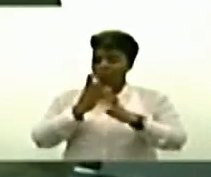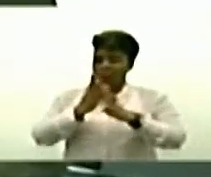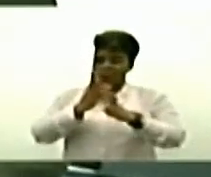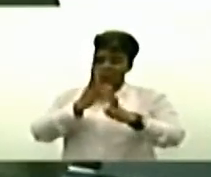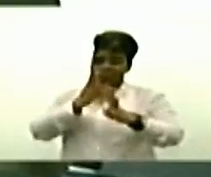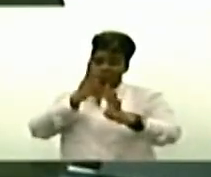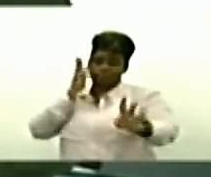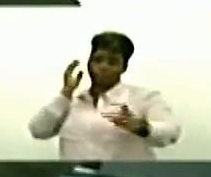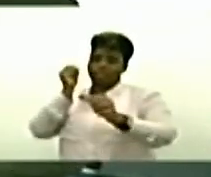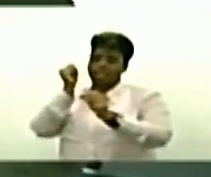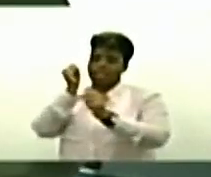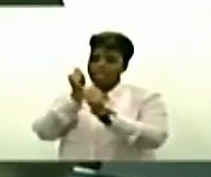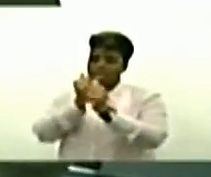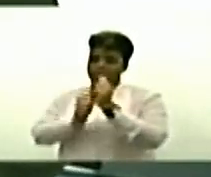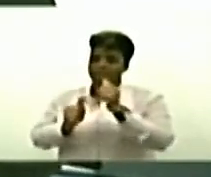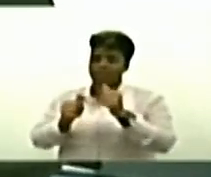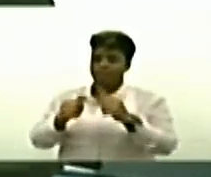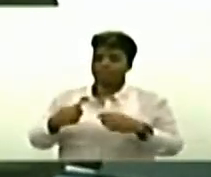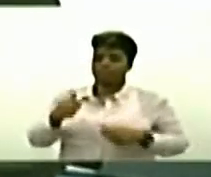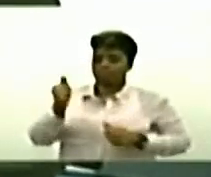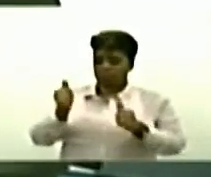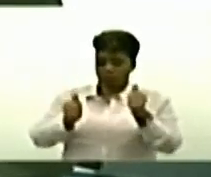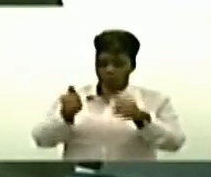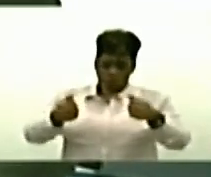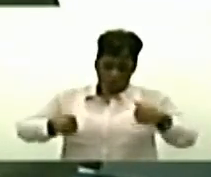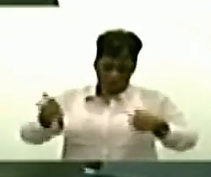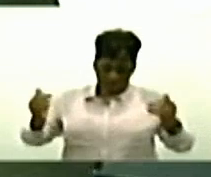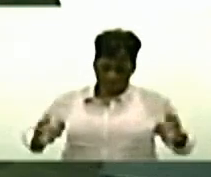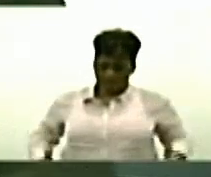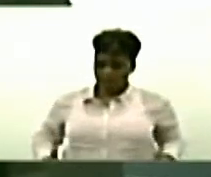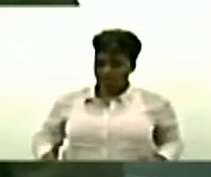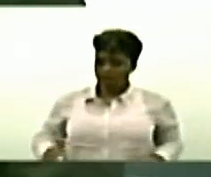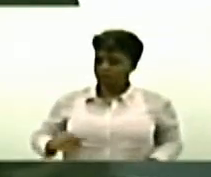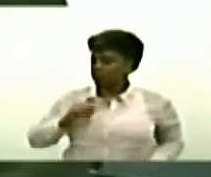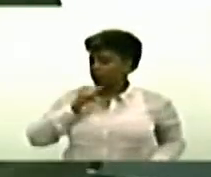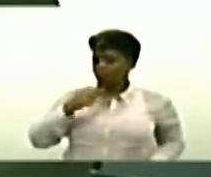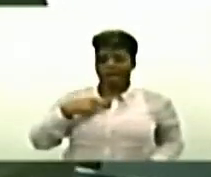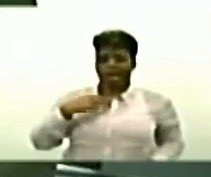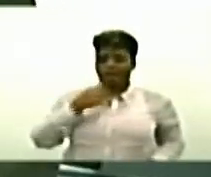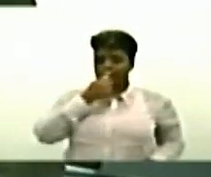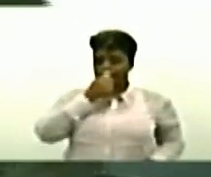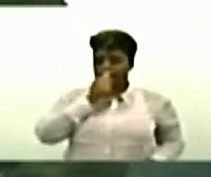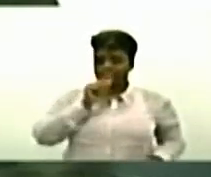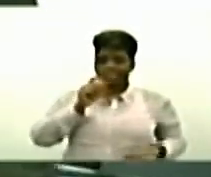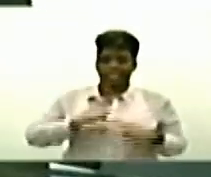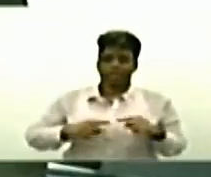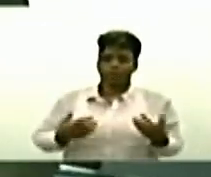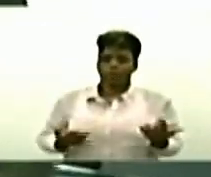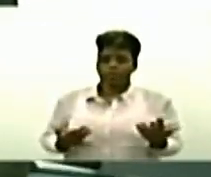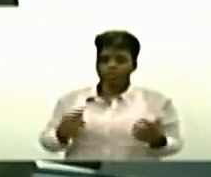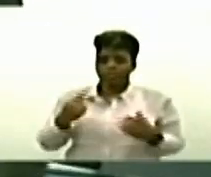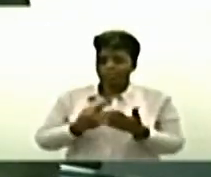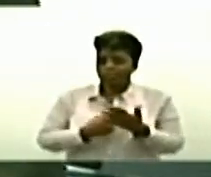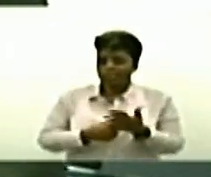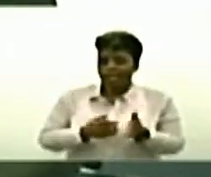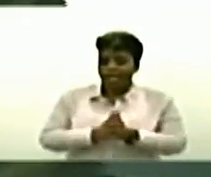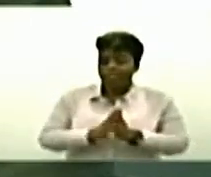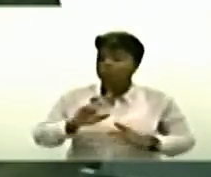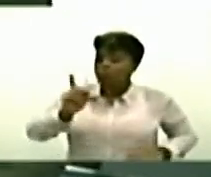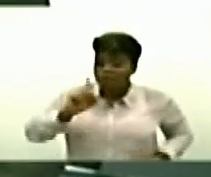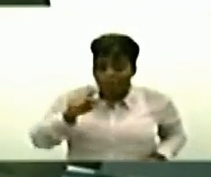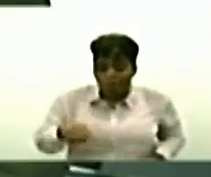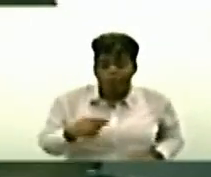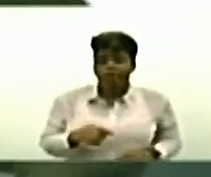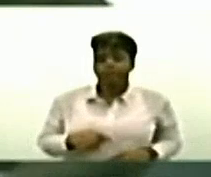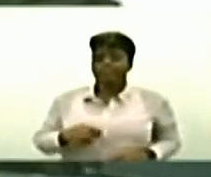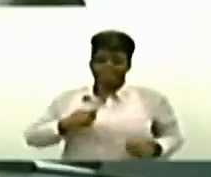almost every driver on the road seems to be impatient. Sometimes I ask myself, where are you going? Where are you going? You can't go anywhere. You're fighting to